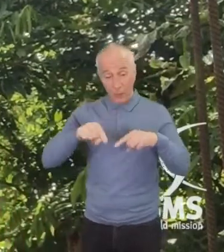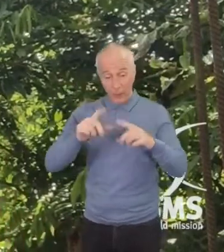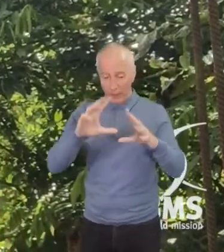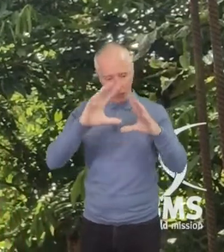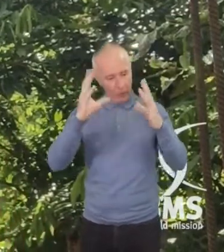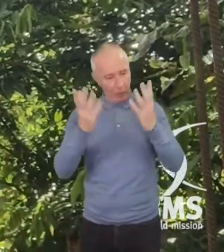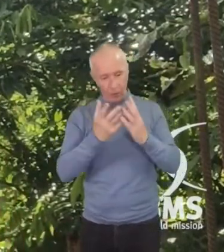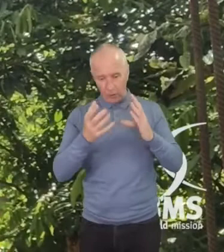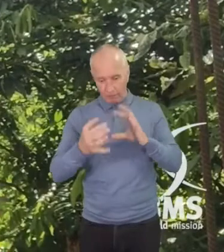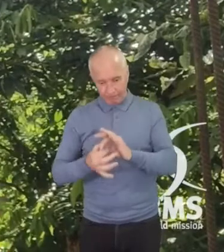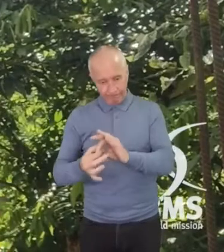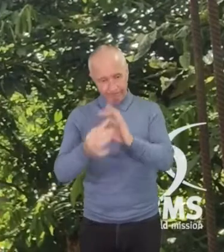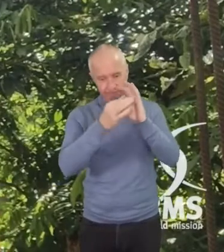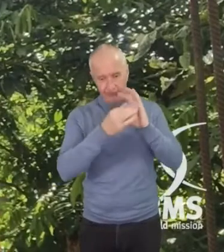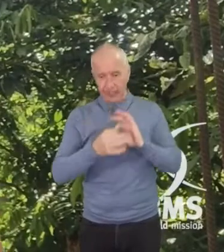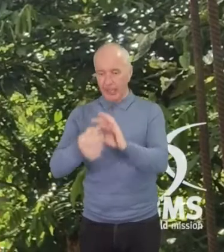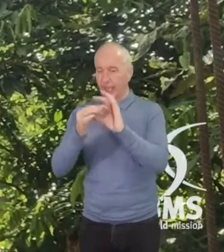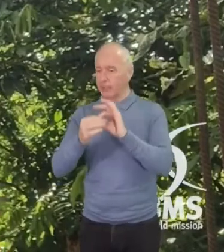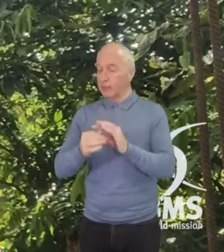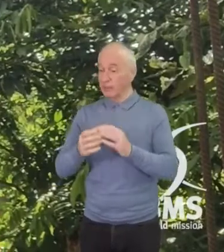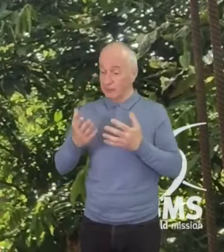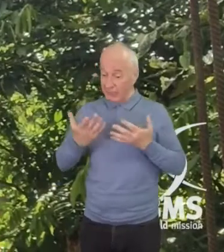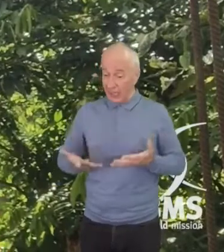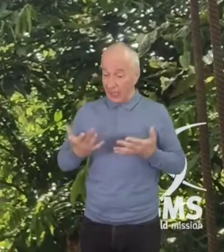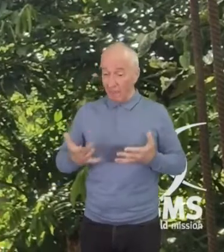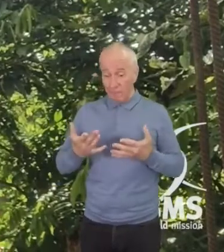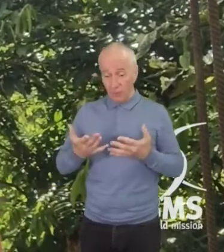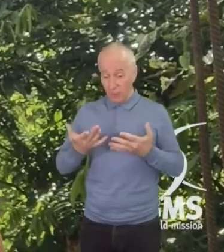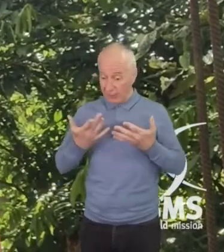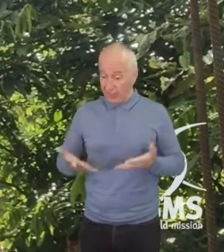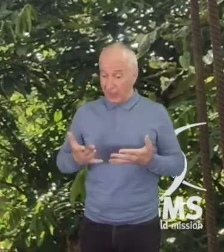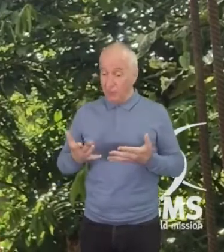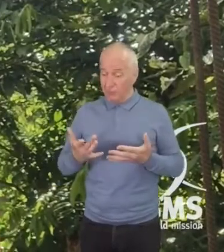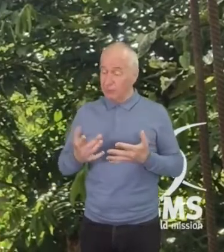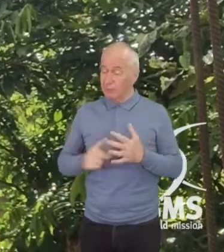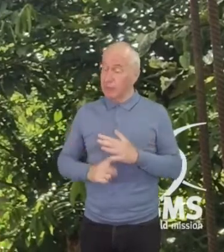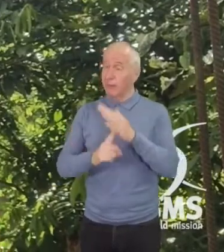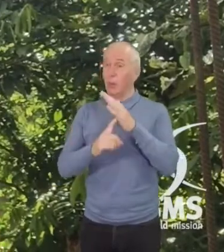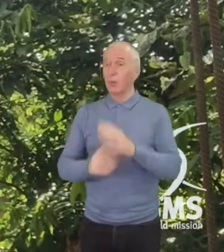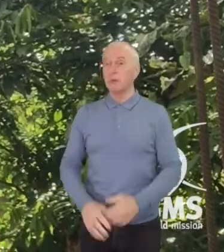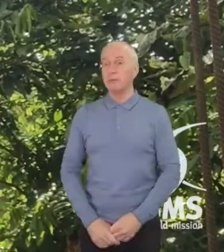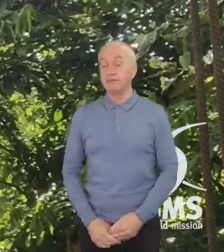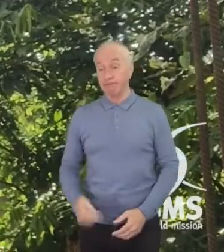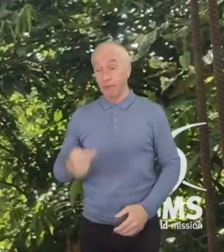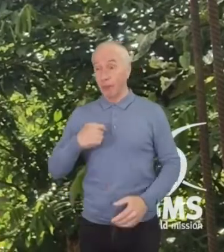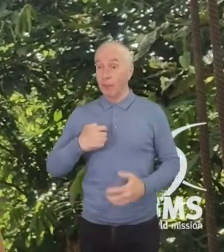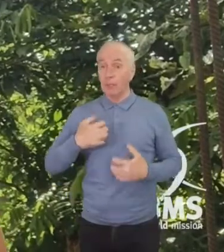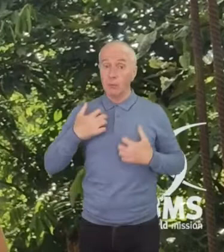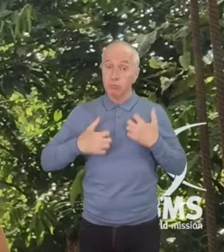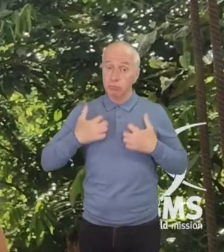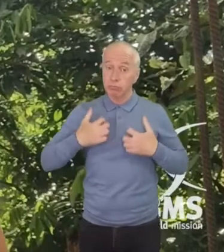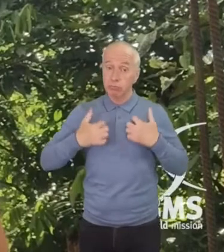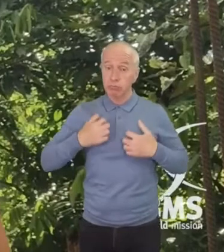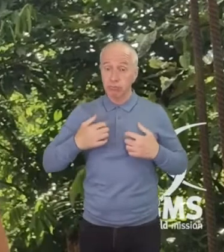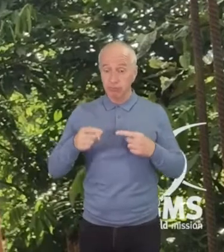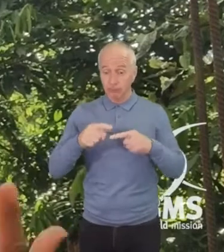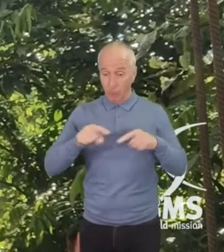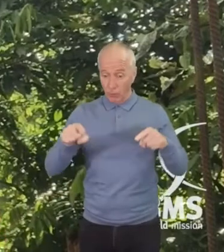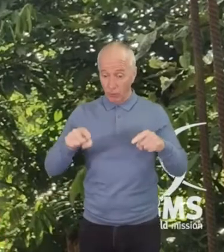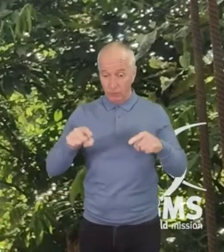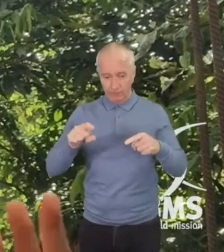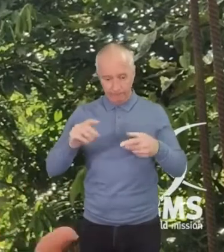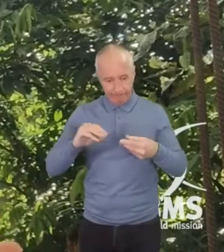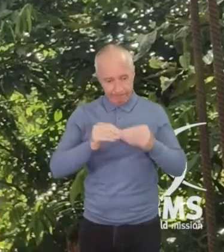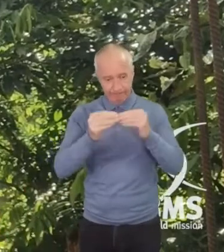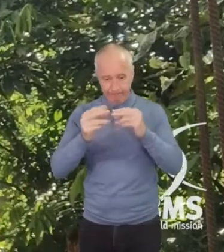it's convenient for us now in this moment or not. So I'm excited about this area of work because,